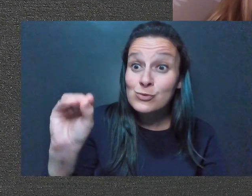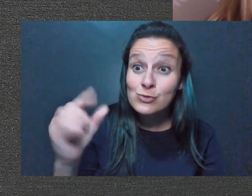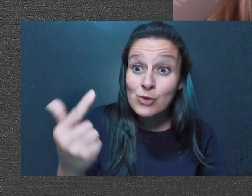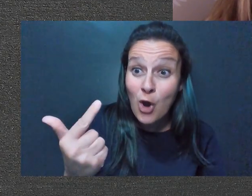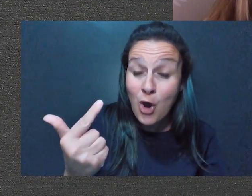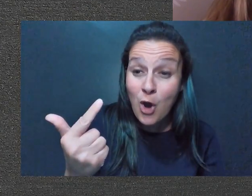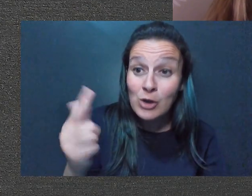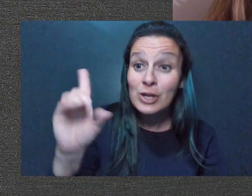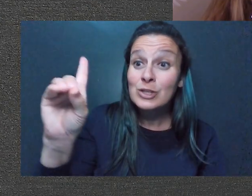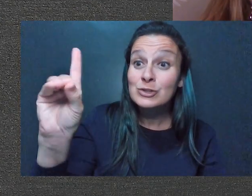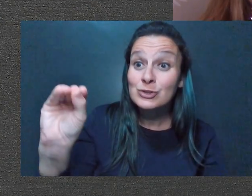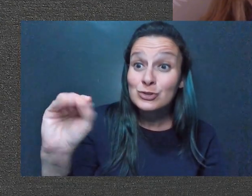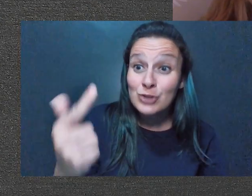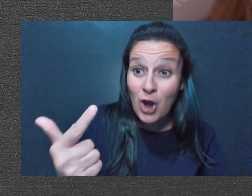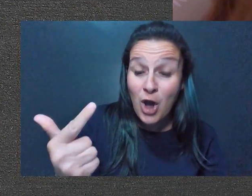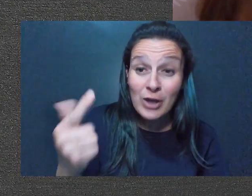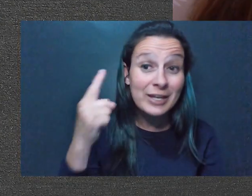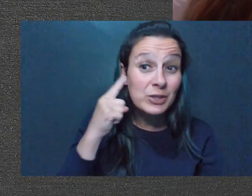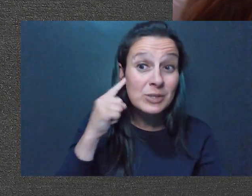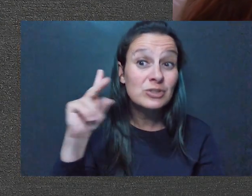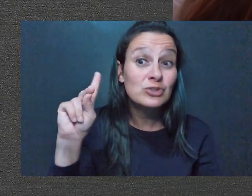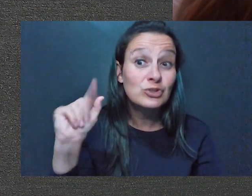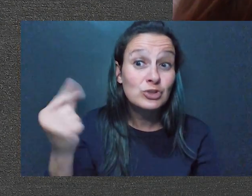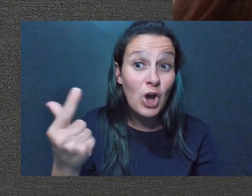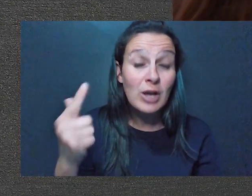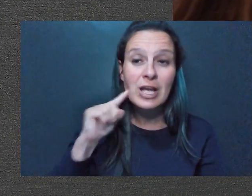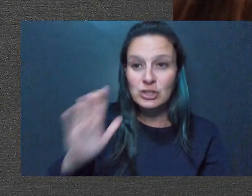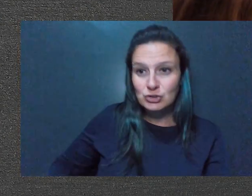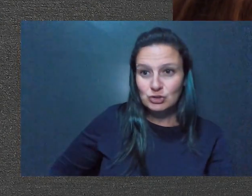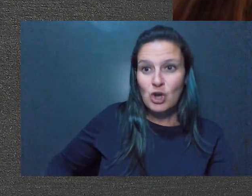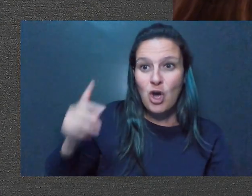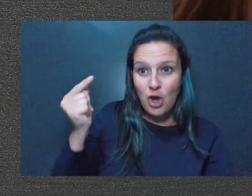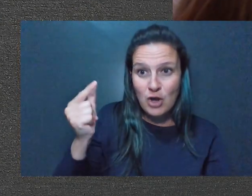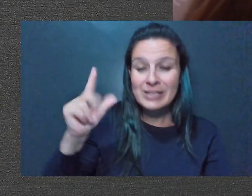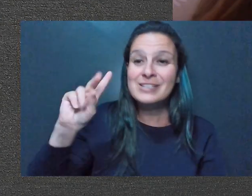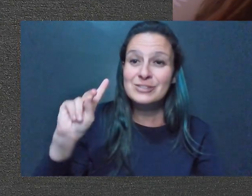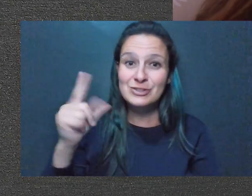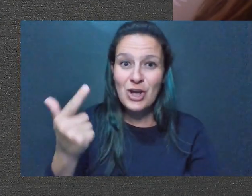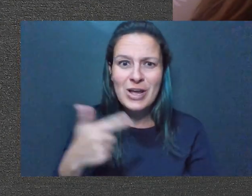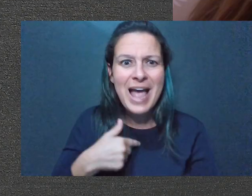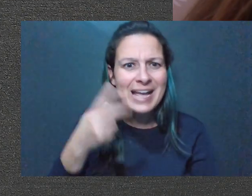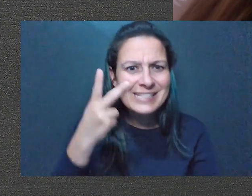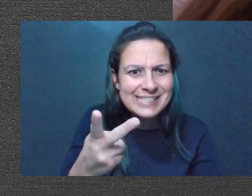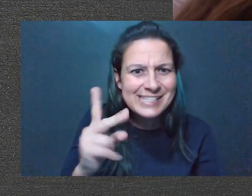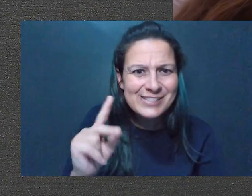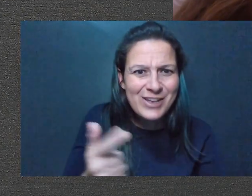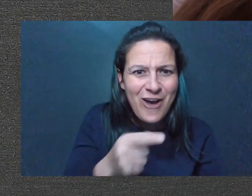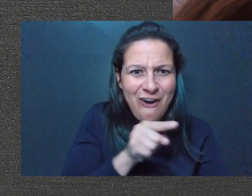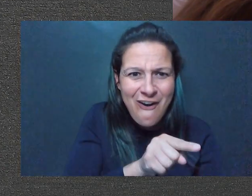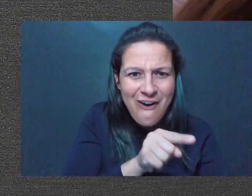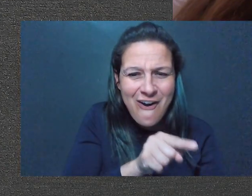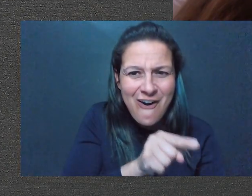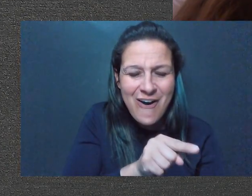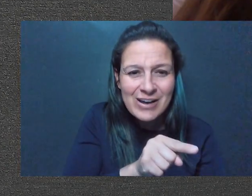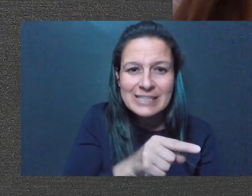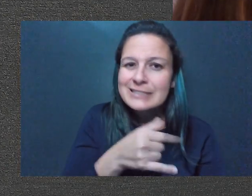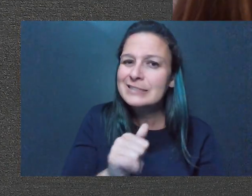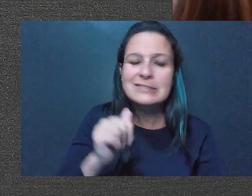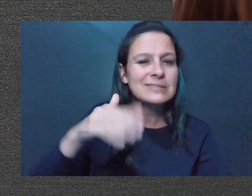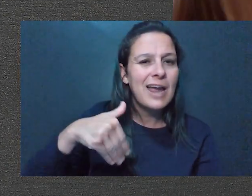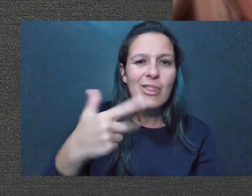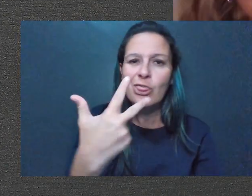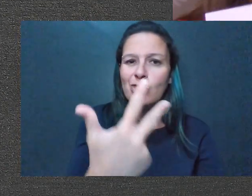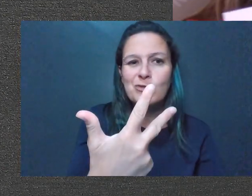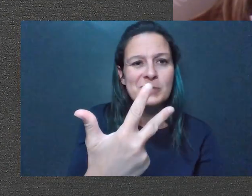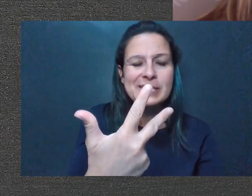Dog. Og. Do you hear the Og? Dog. I see a dog down here. Still not 3 in a